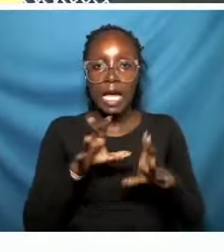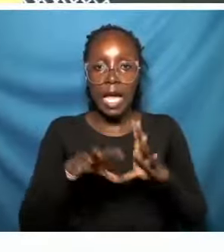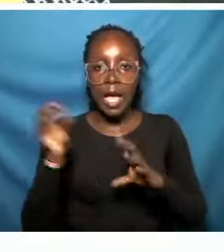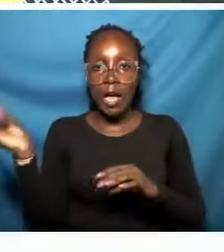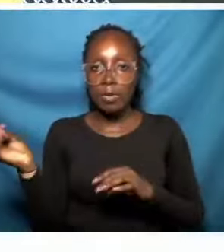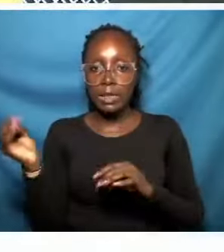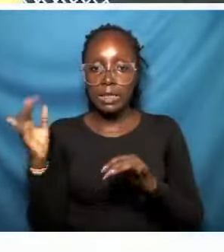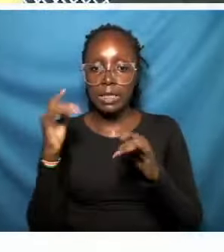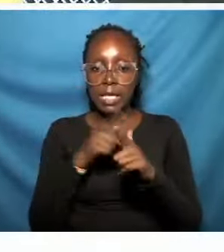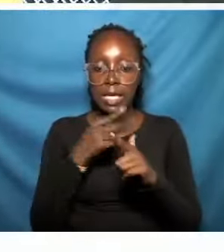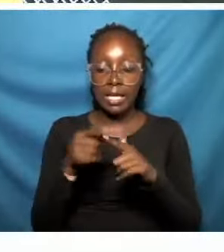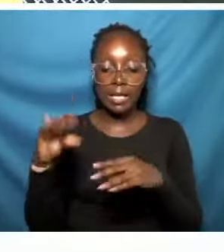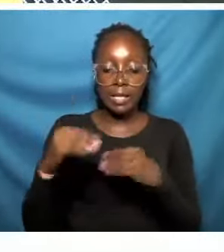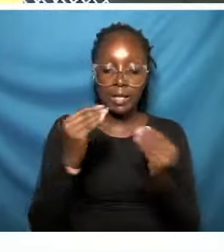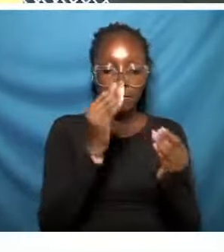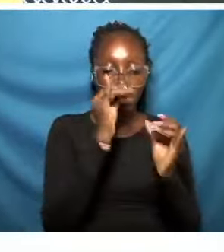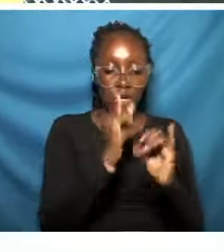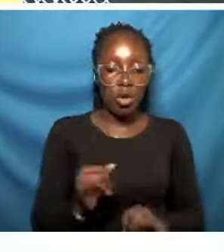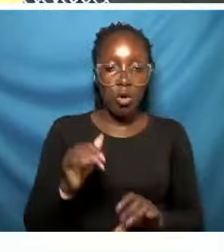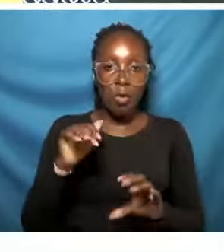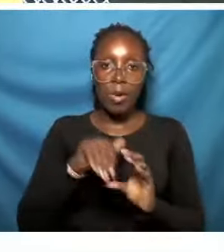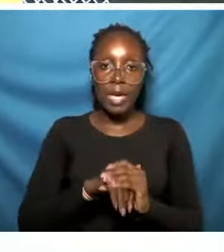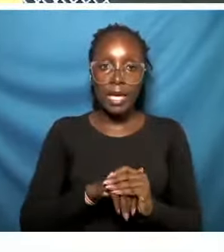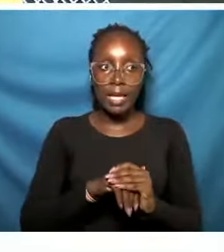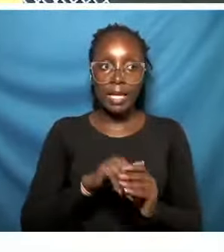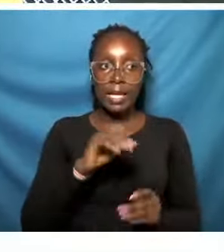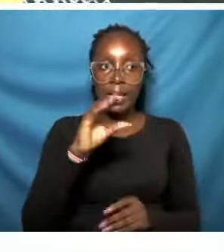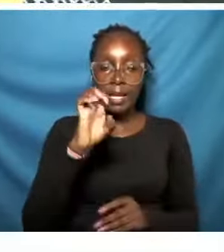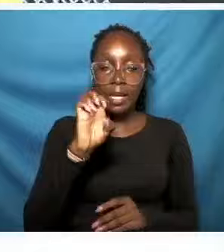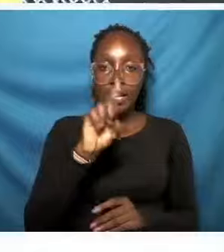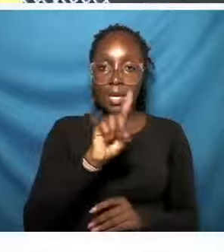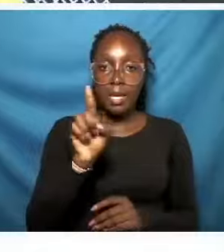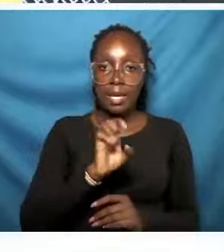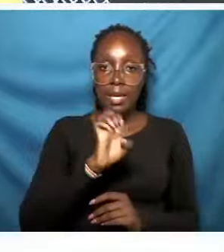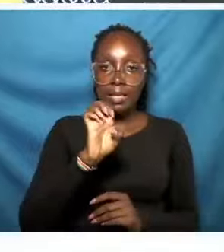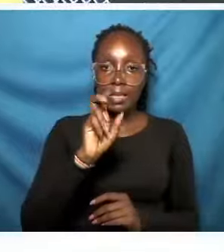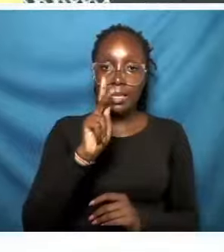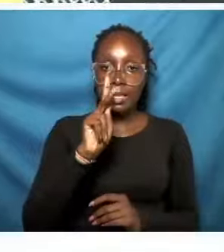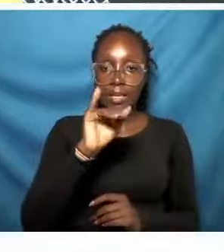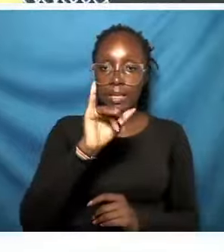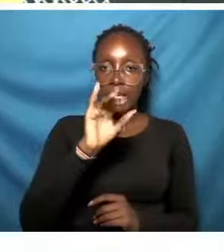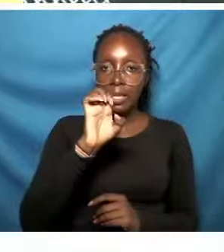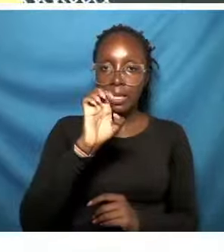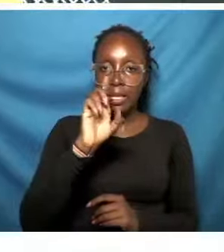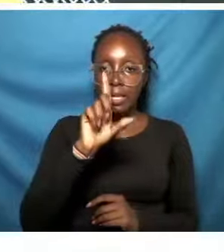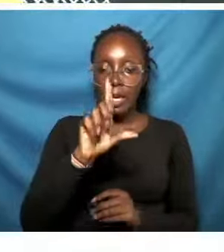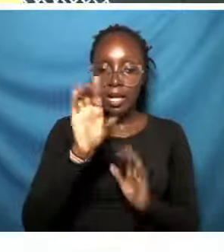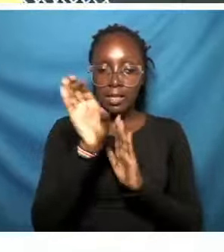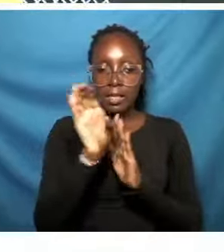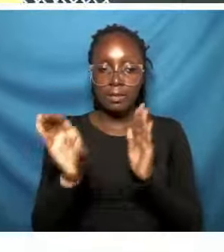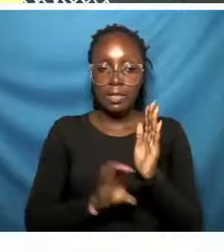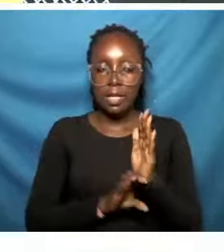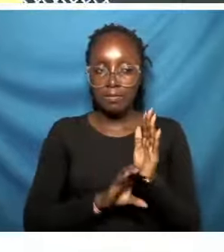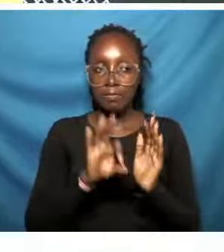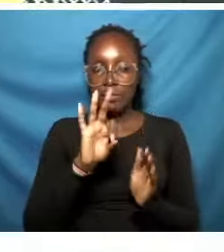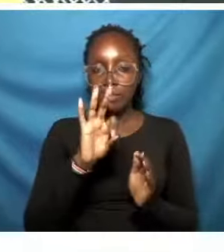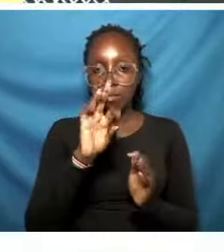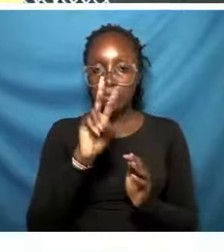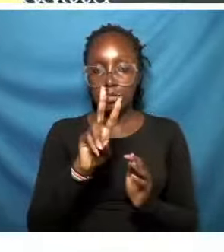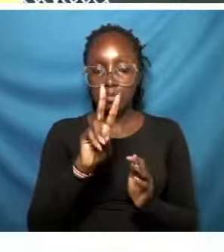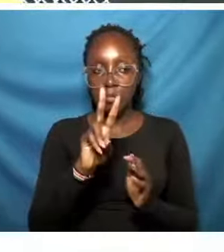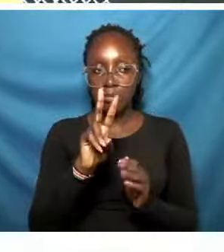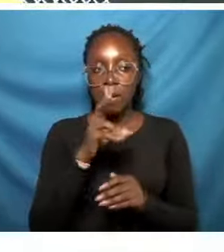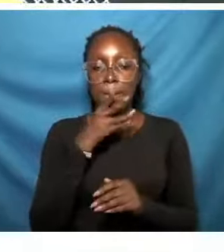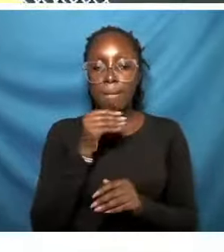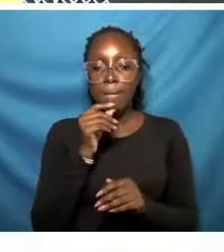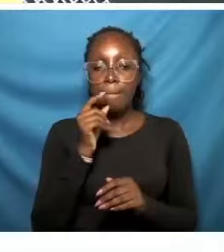In Ezekiel chapter 36, verse 24, Ezekiel prophesies and says, in those days I